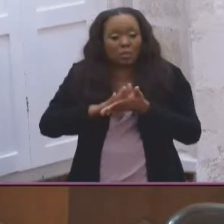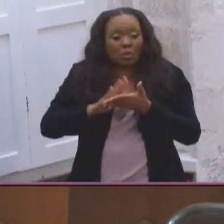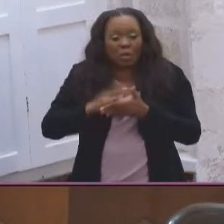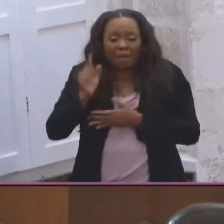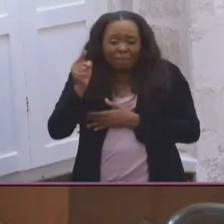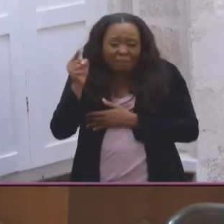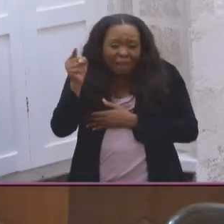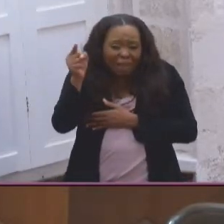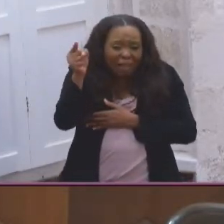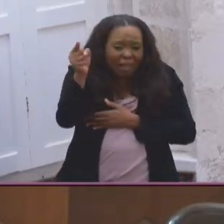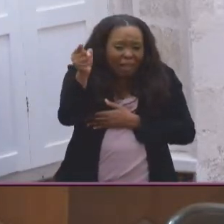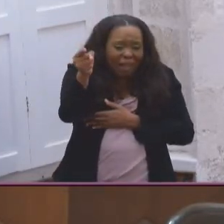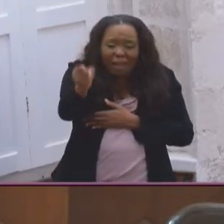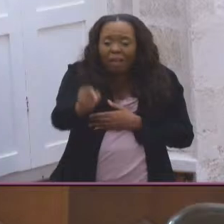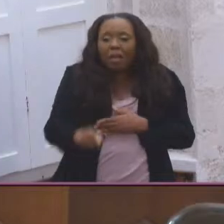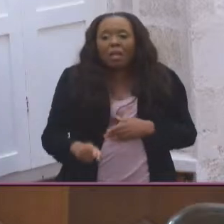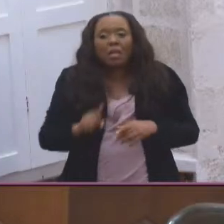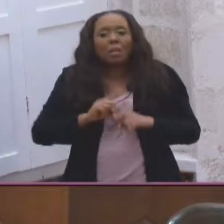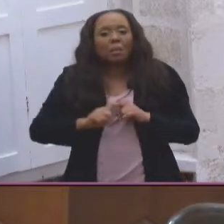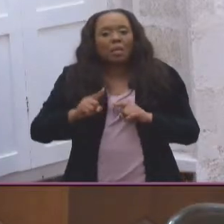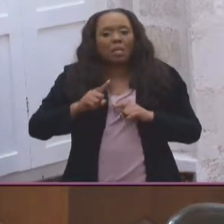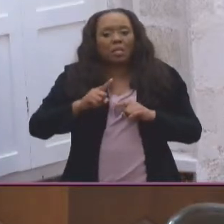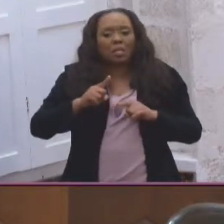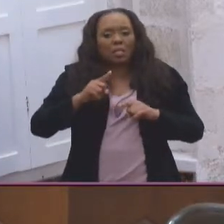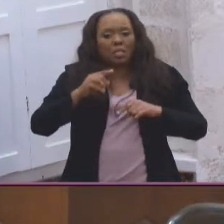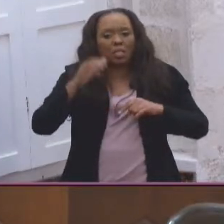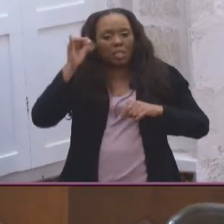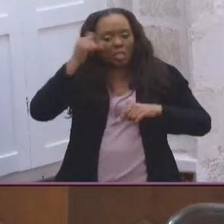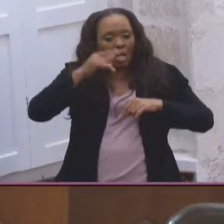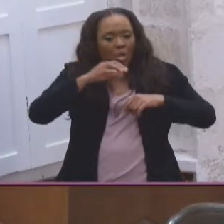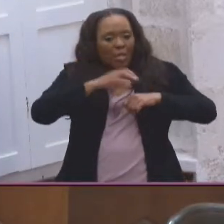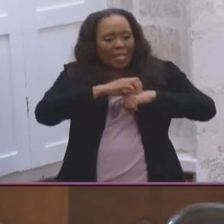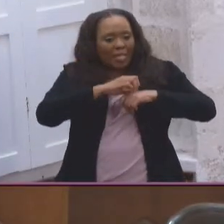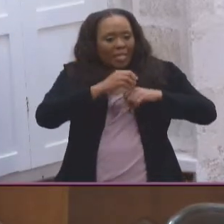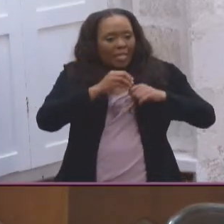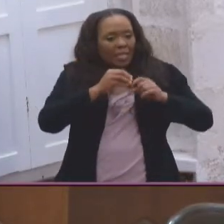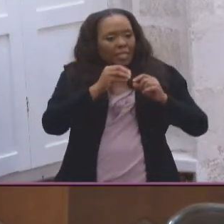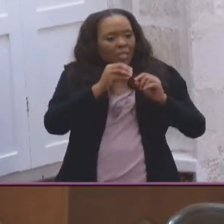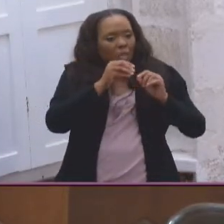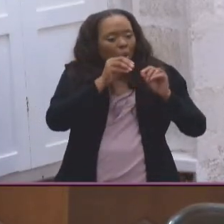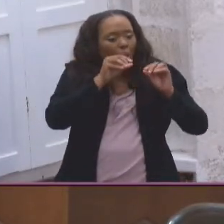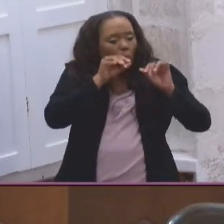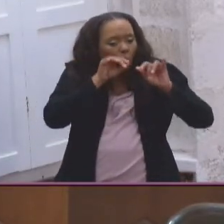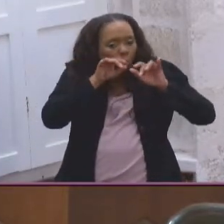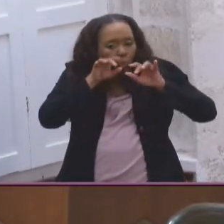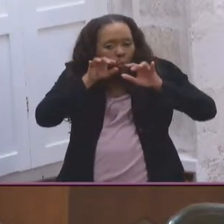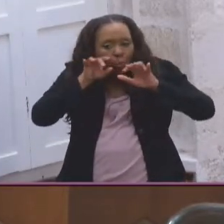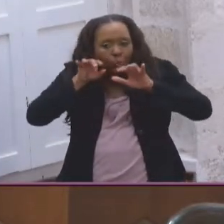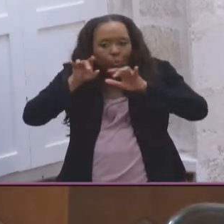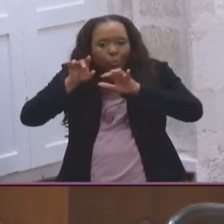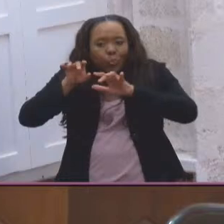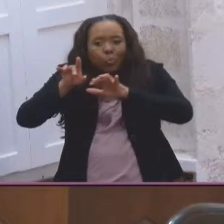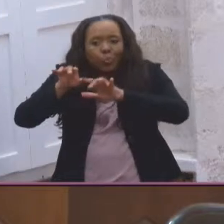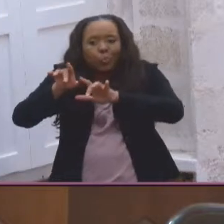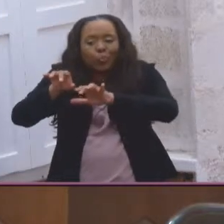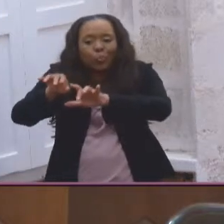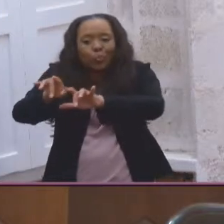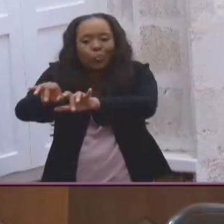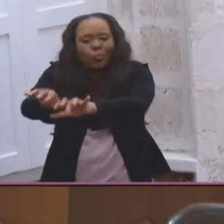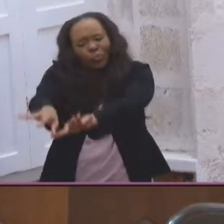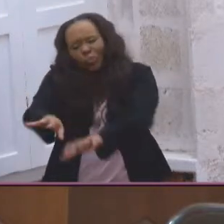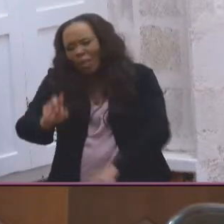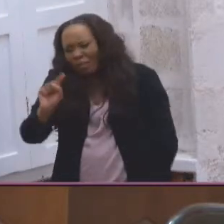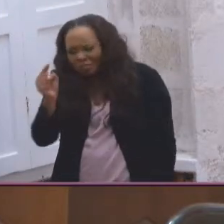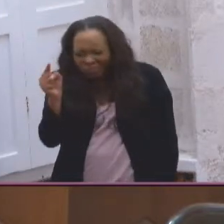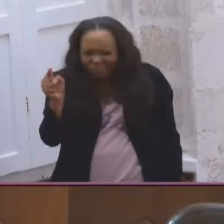COVID was present, because the wind can pick it up and it can take it over a long distance.